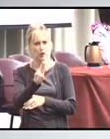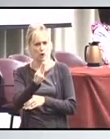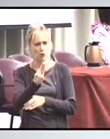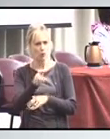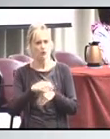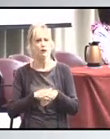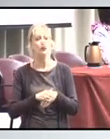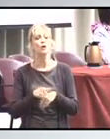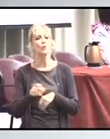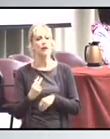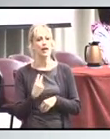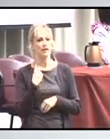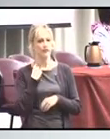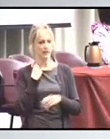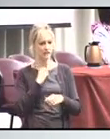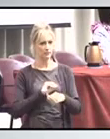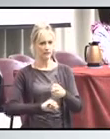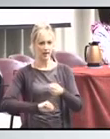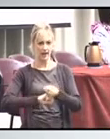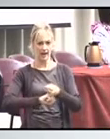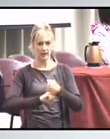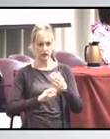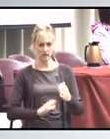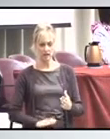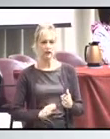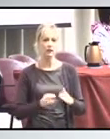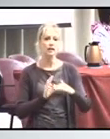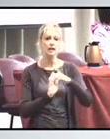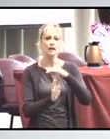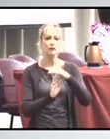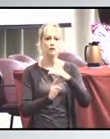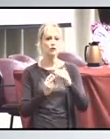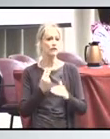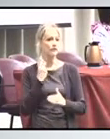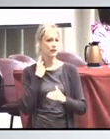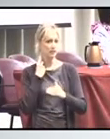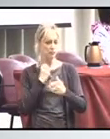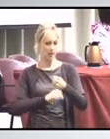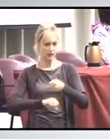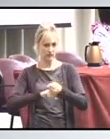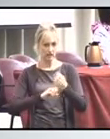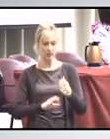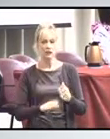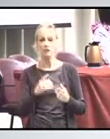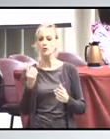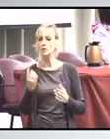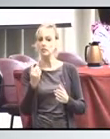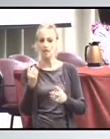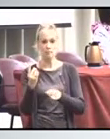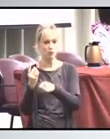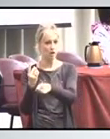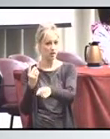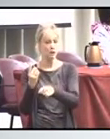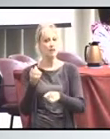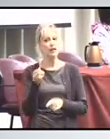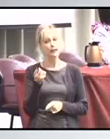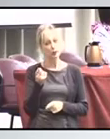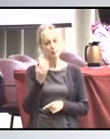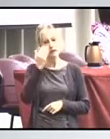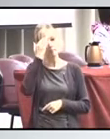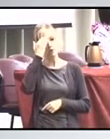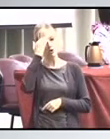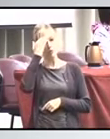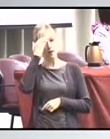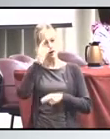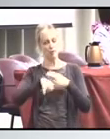had a victim advocate, an immigrant victim advocate that was identified, so that we had somebody who was a little bit more aware of some of